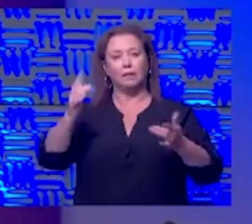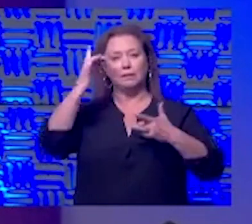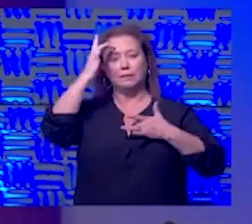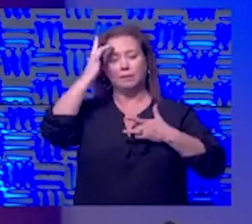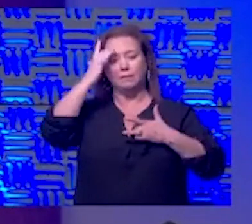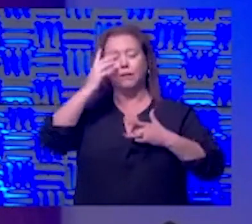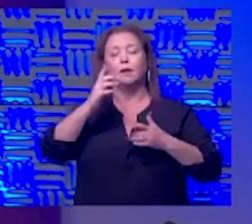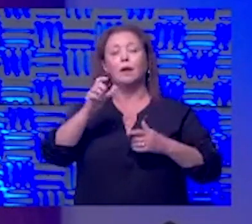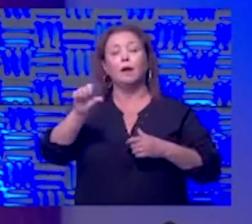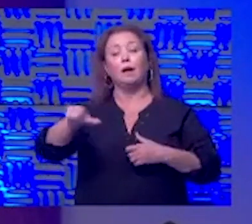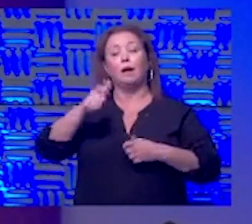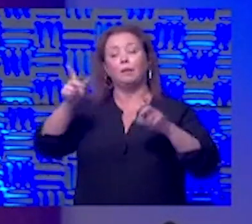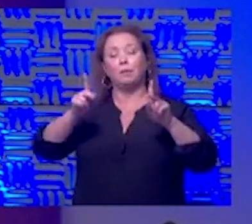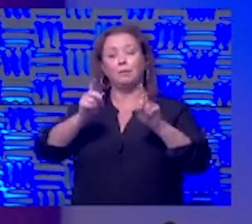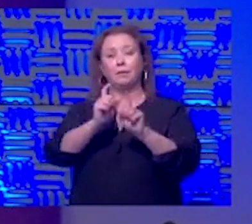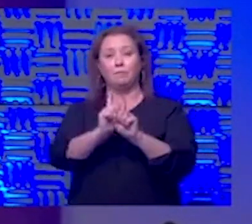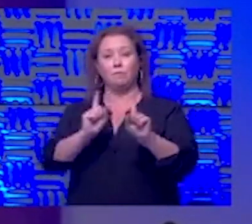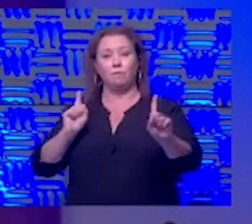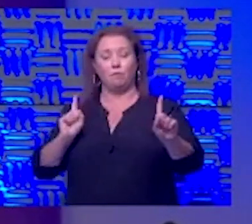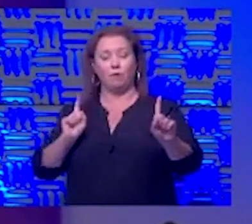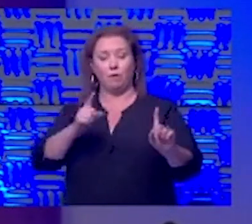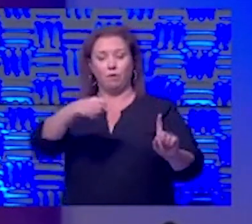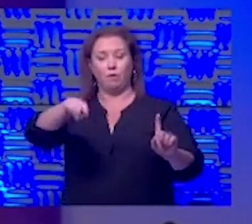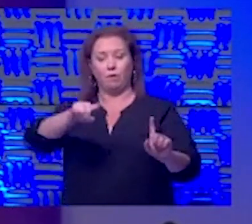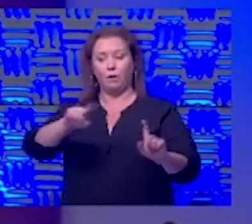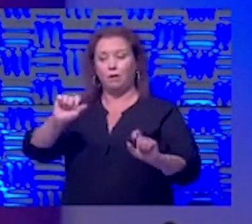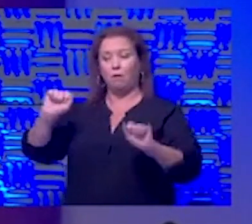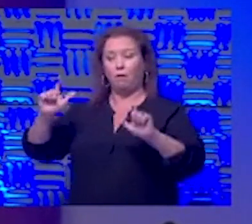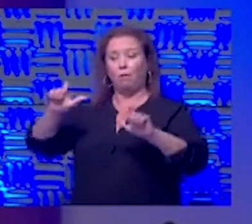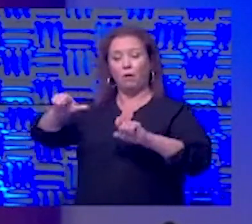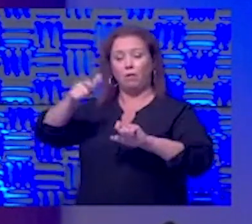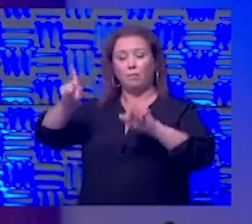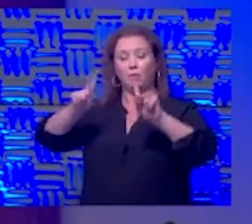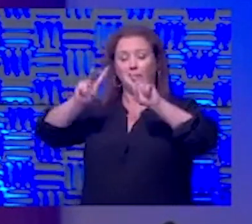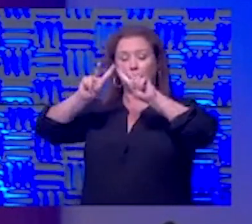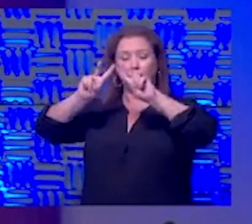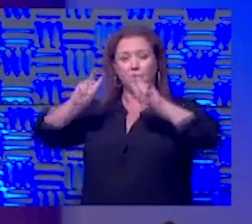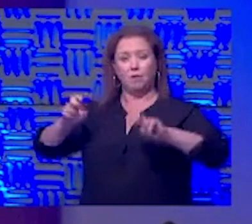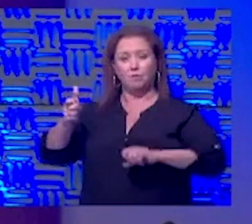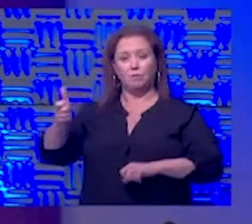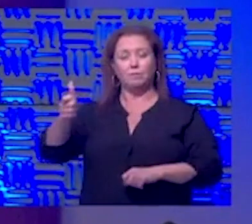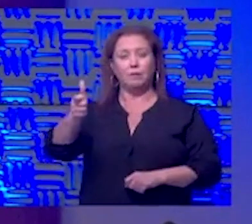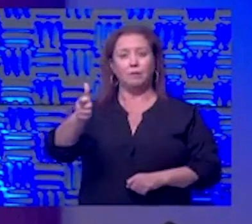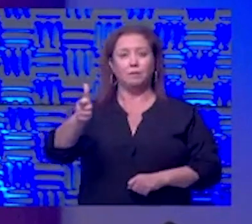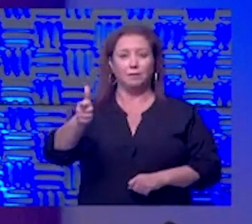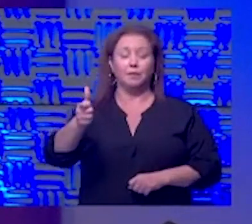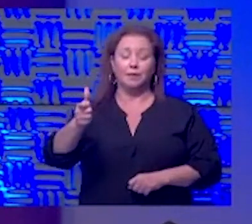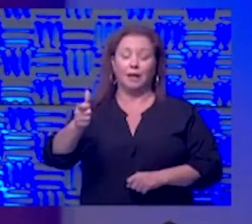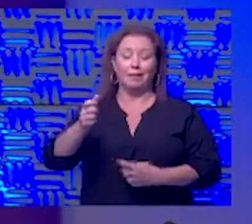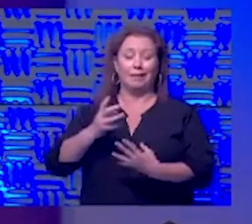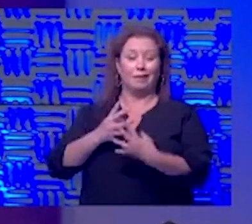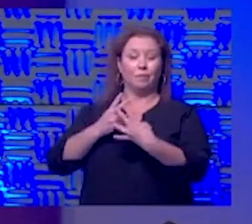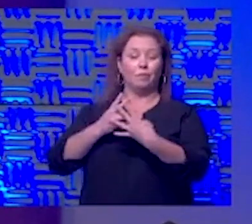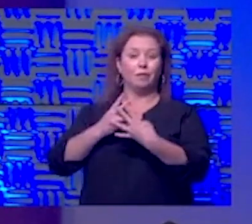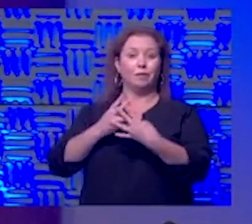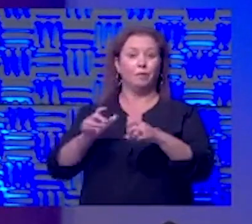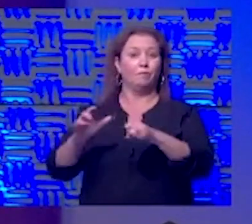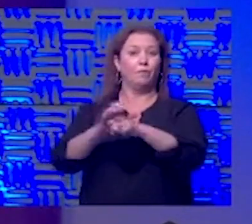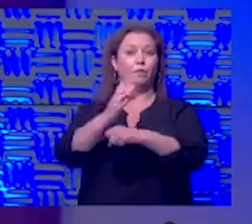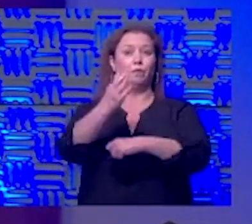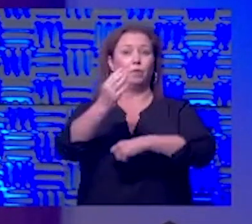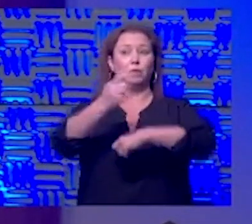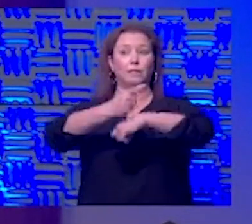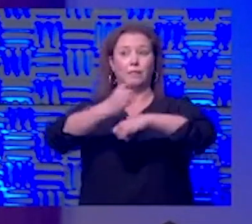should stay away from her. Everybody else should be monitoring themselves for symptoms closely, and they're going to need to at least quarantine for a full 14